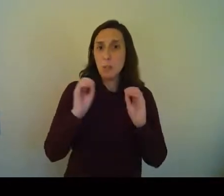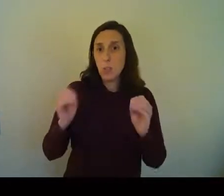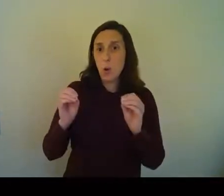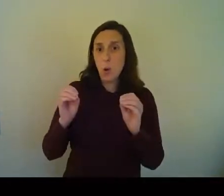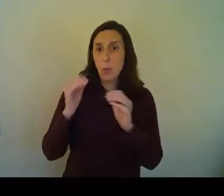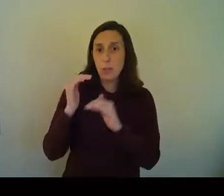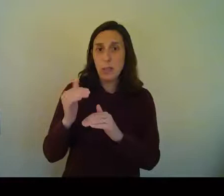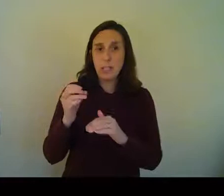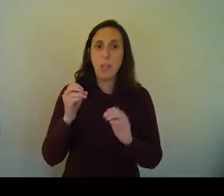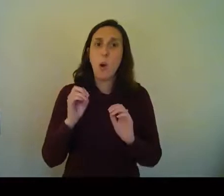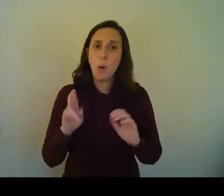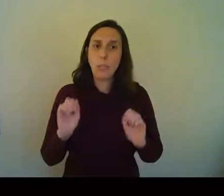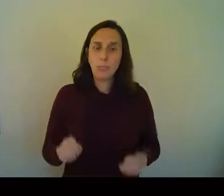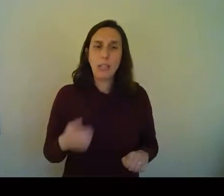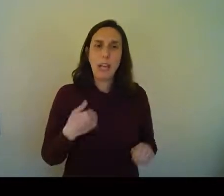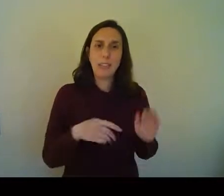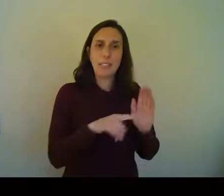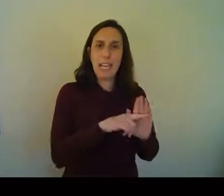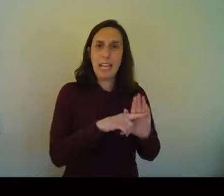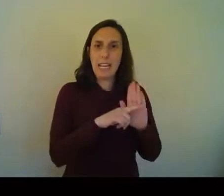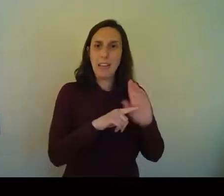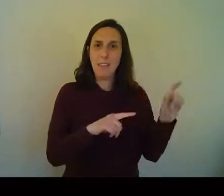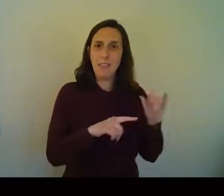the -infinity to +infinity